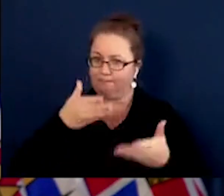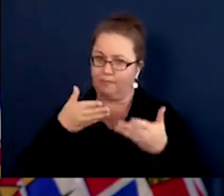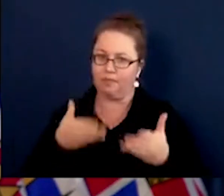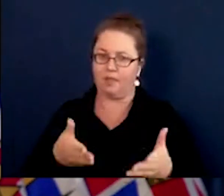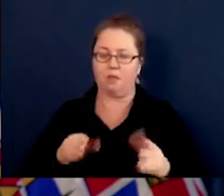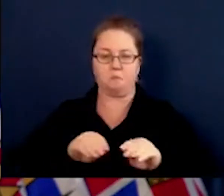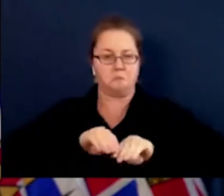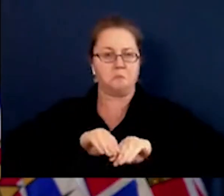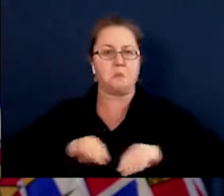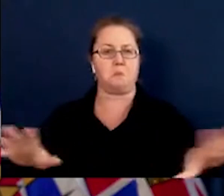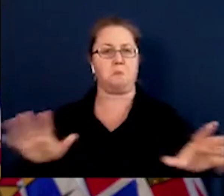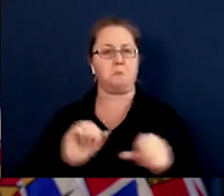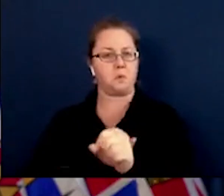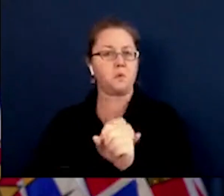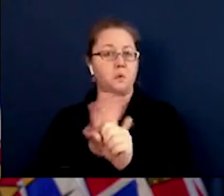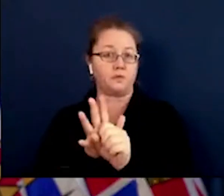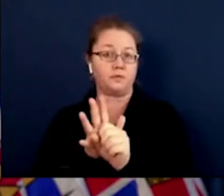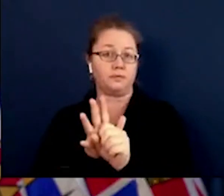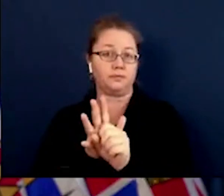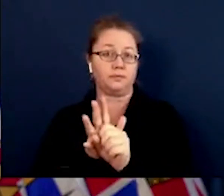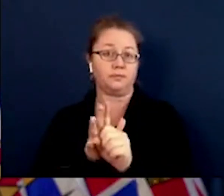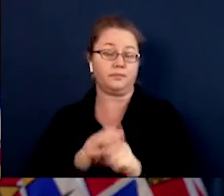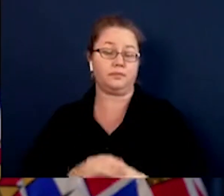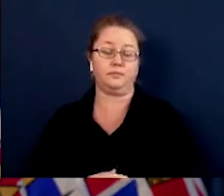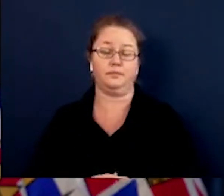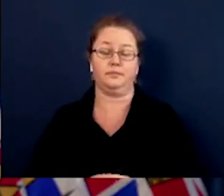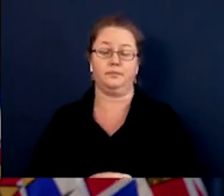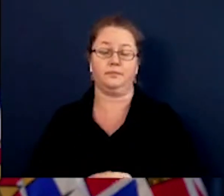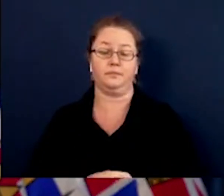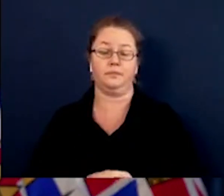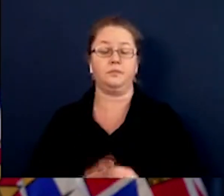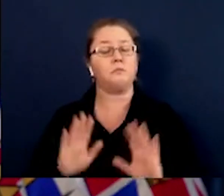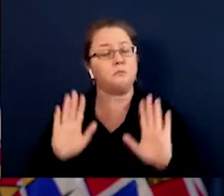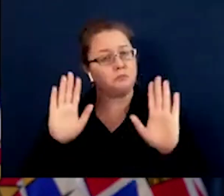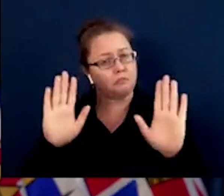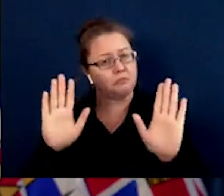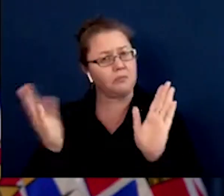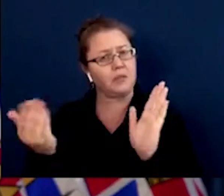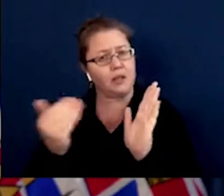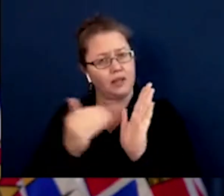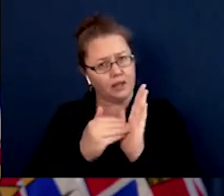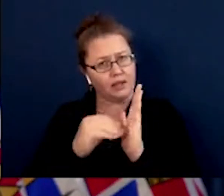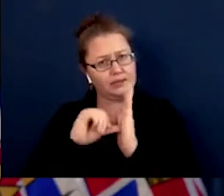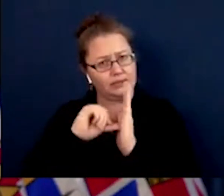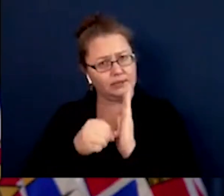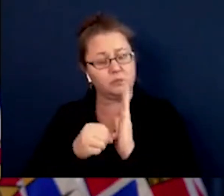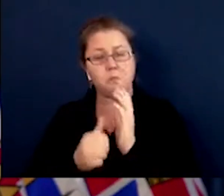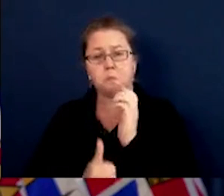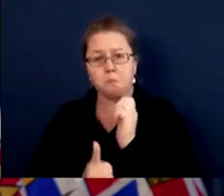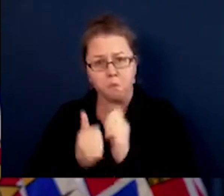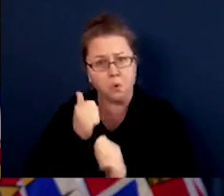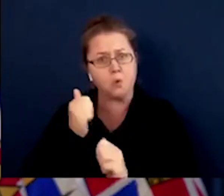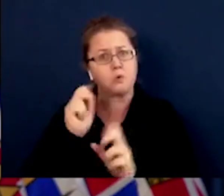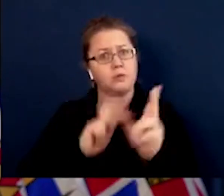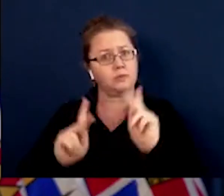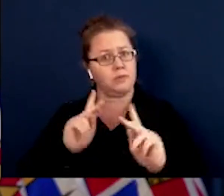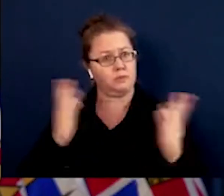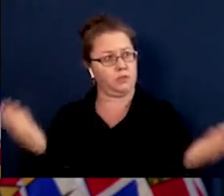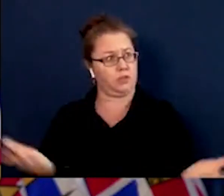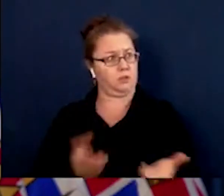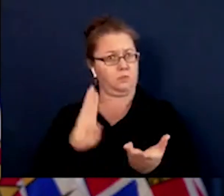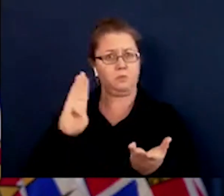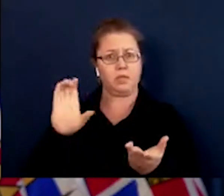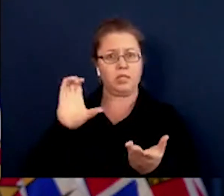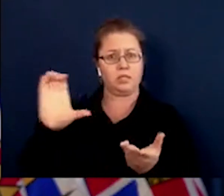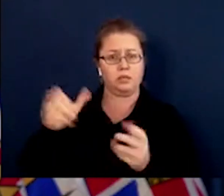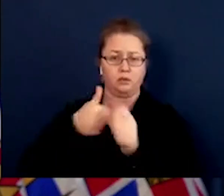And I do want to say, that for the most part, people in our province have done the right thing and are continuing to do the right